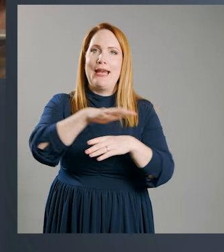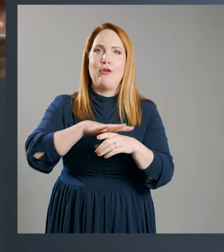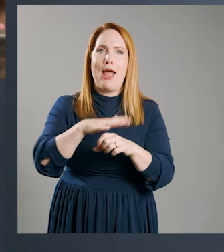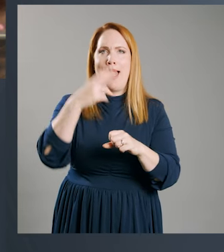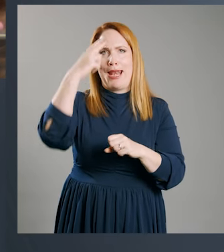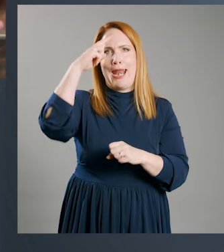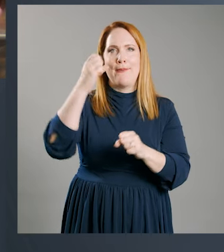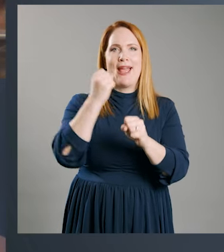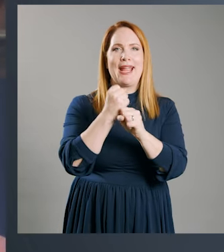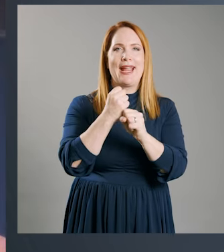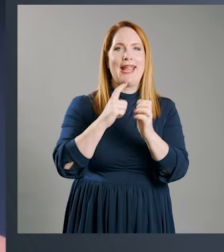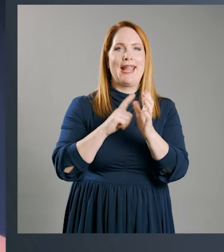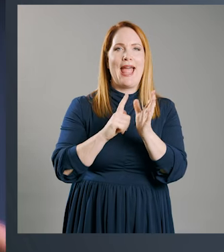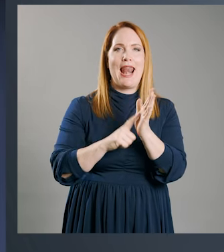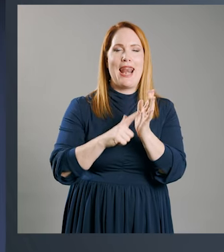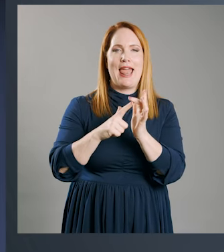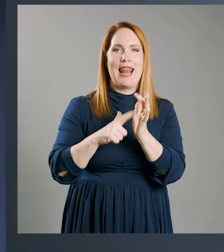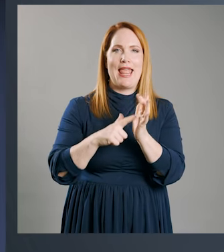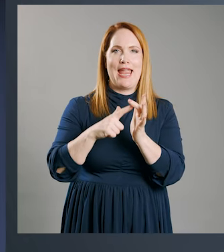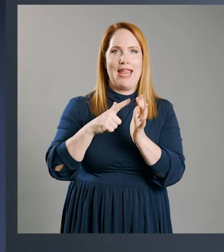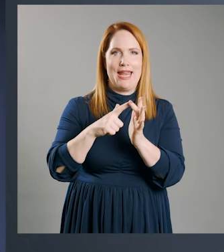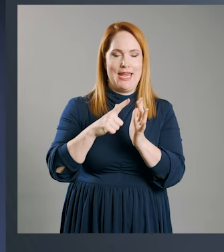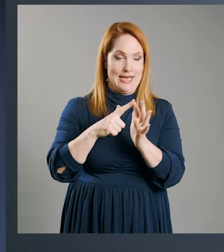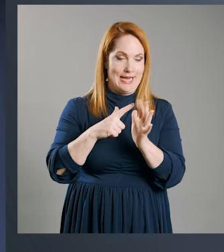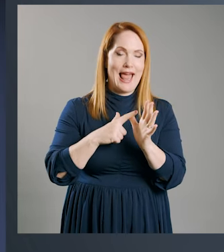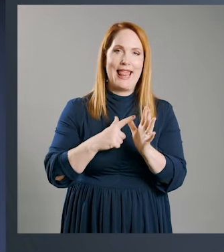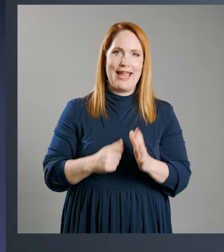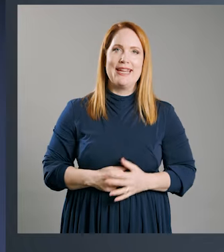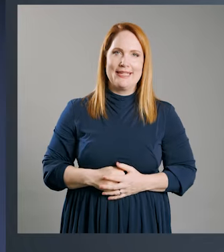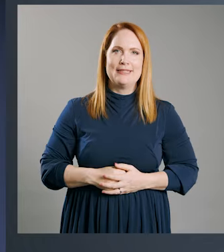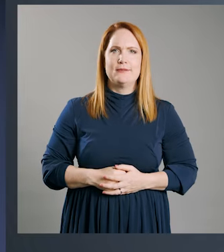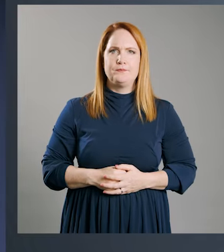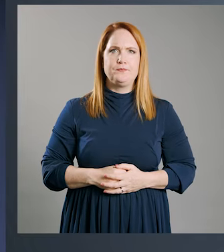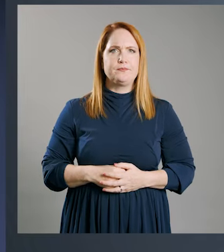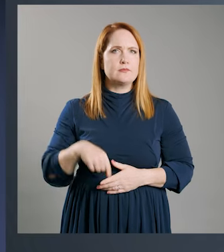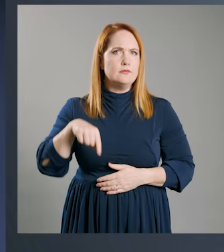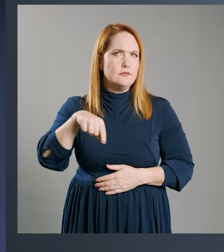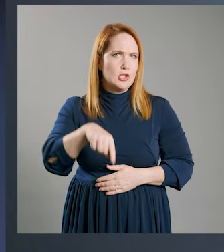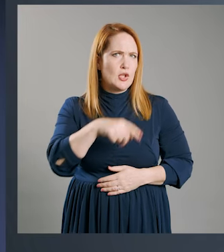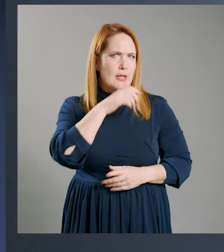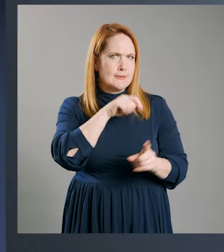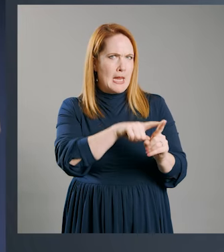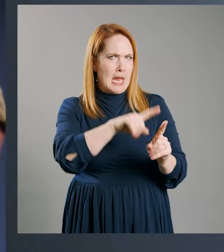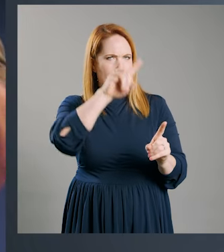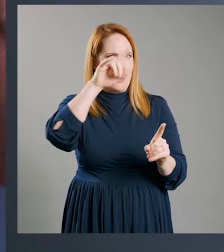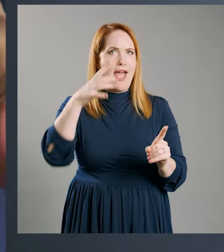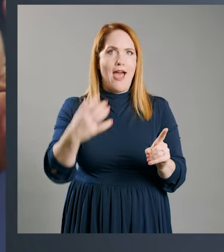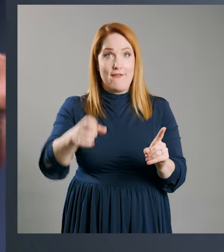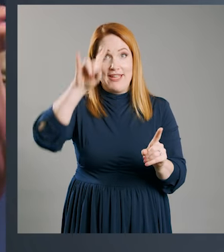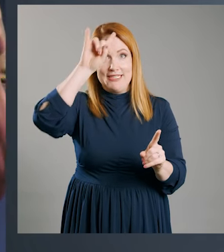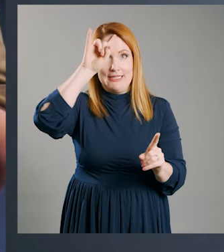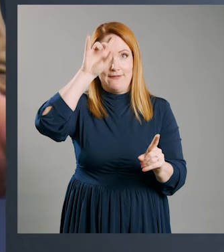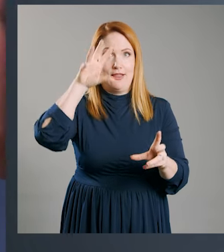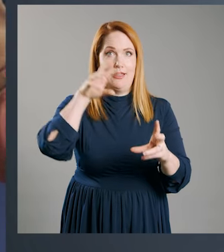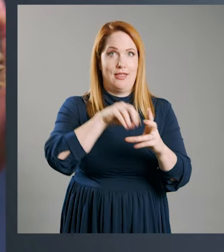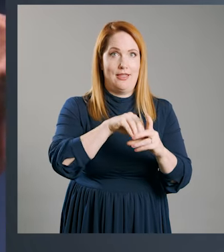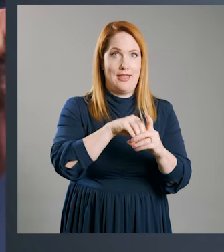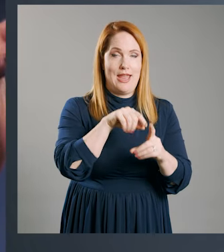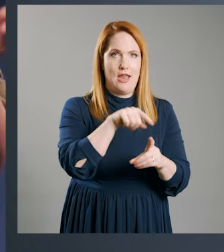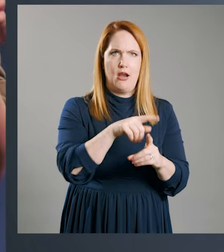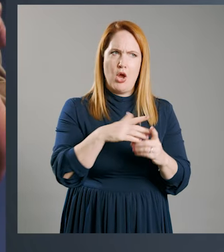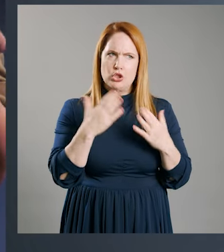of Galilee. So this demon-possessed man was known in his community. And we don't know if he often exhibited signs